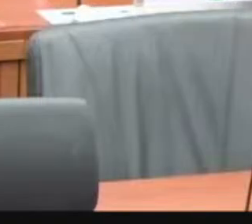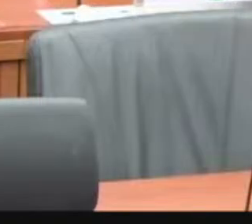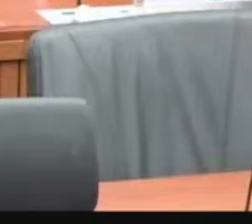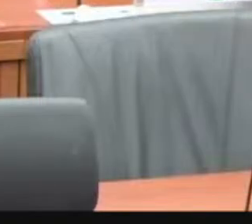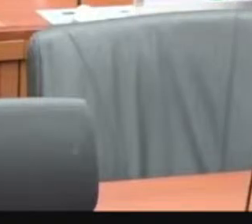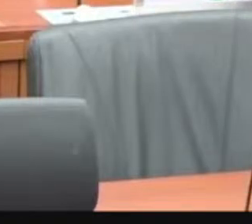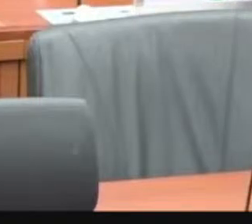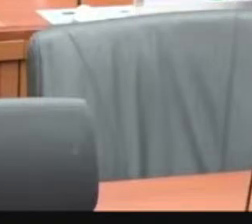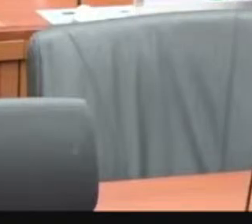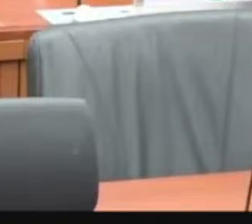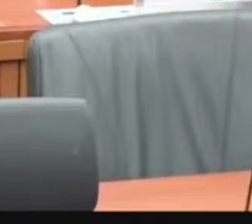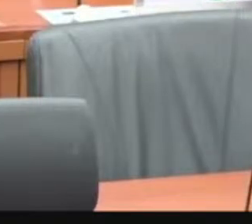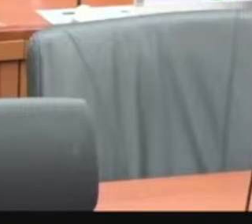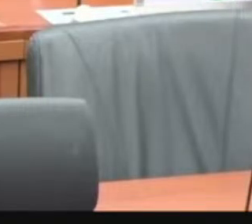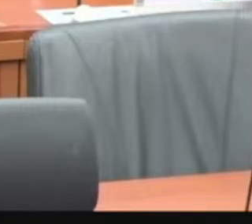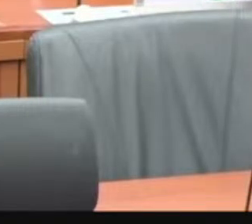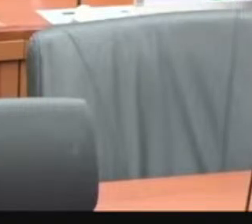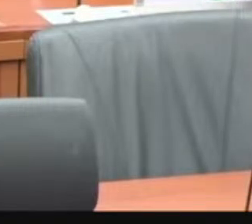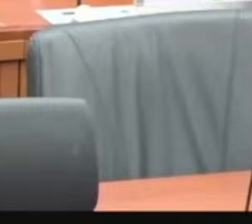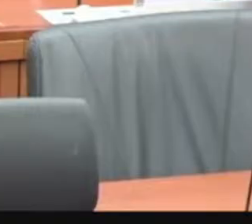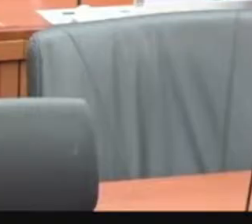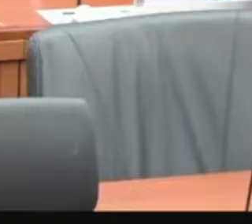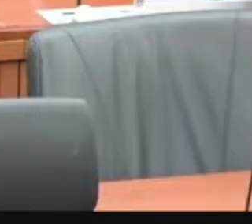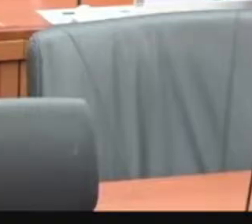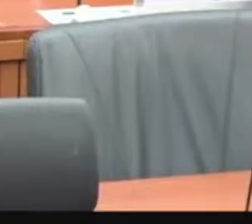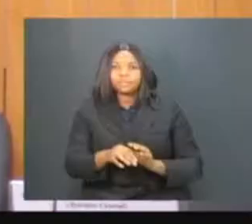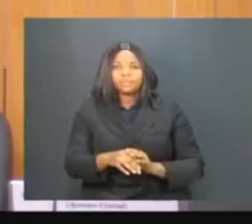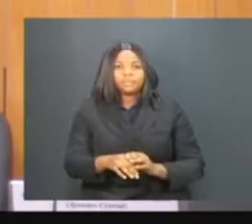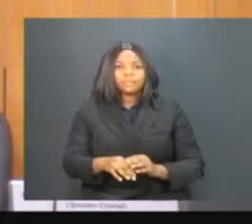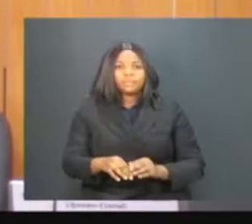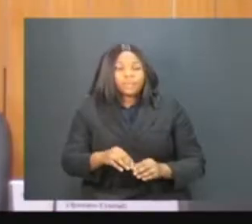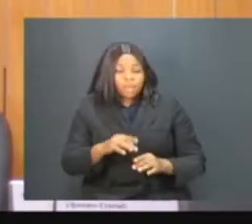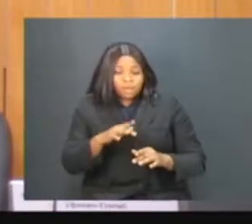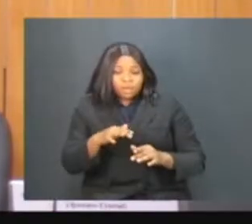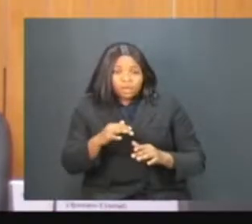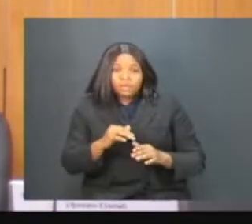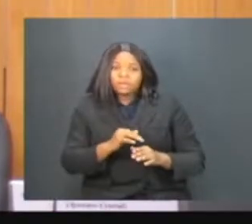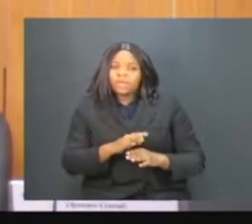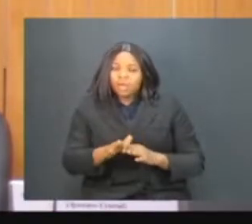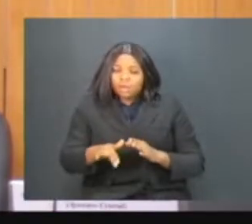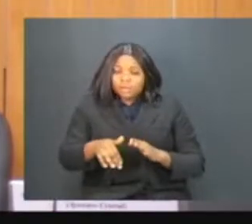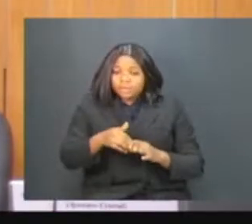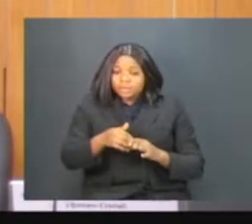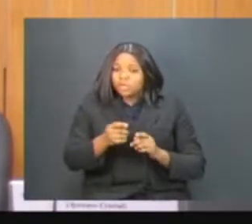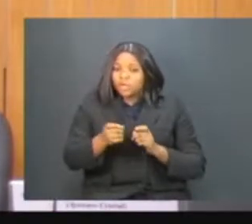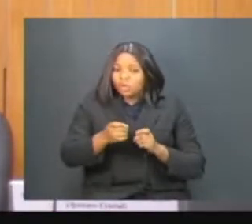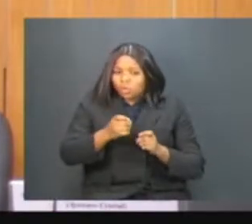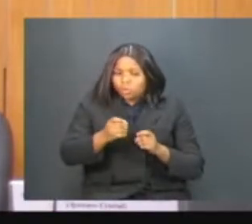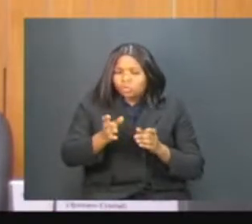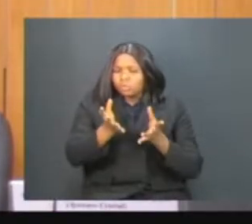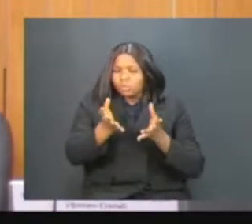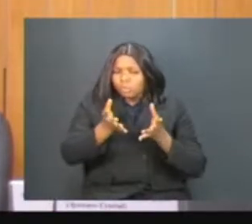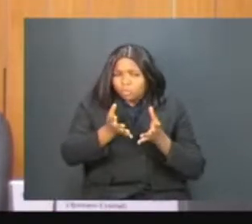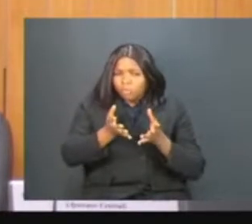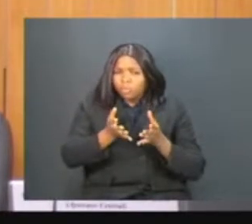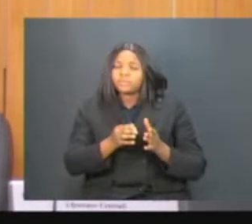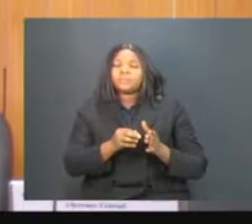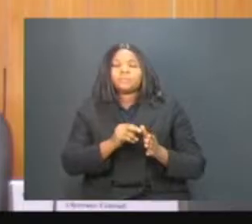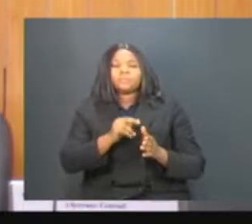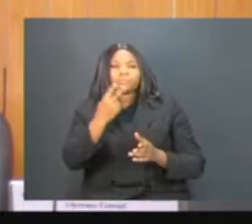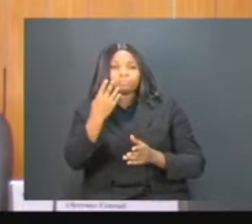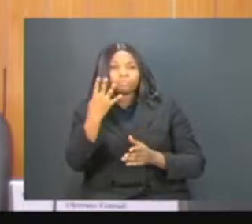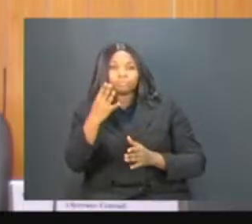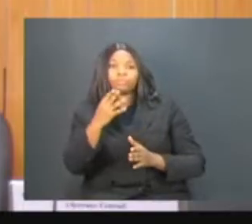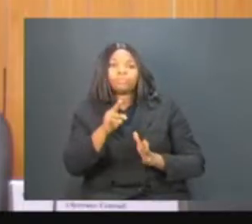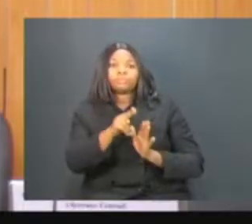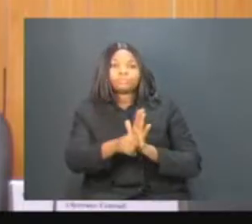page 8, the last paragraph to the next page says, and private, rather than